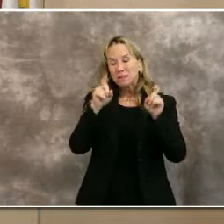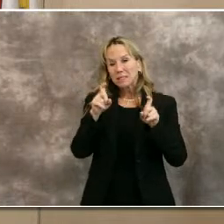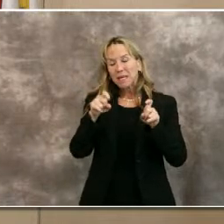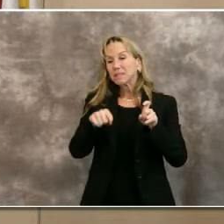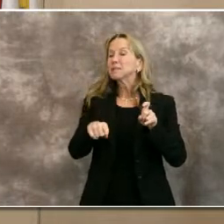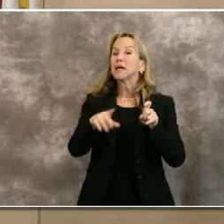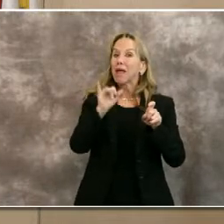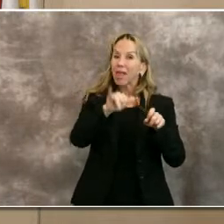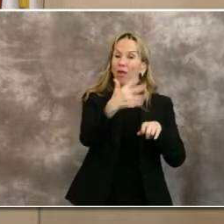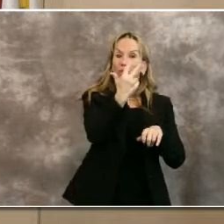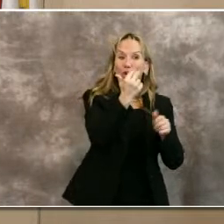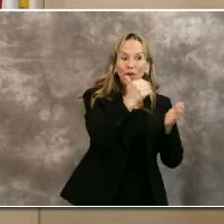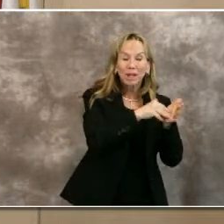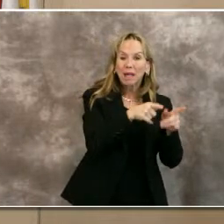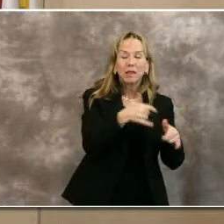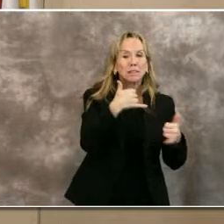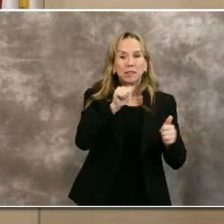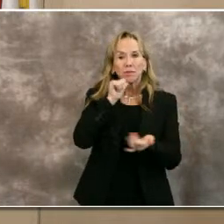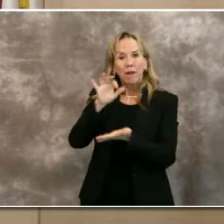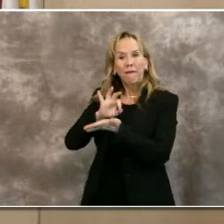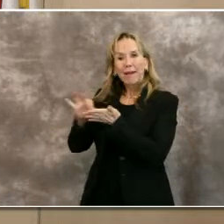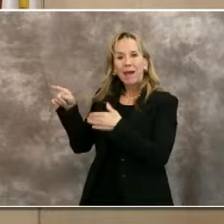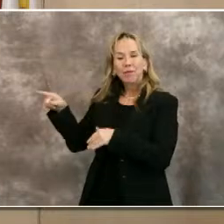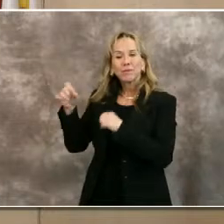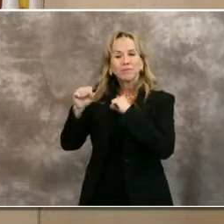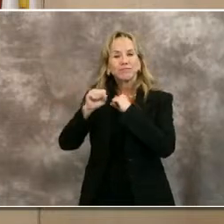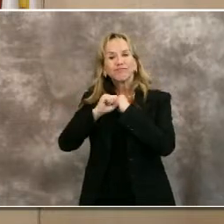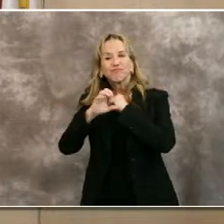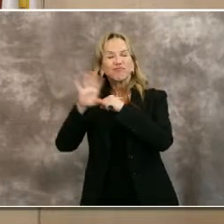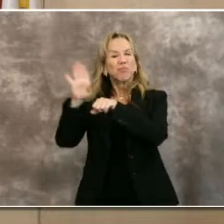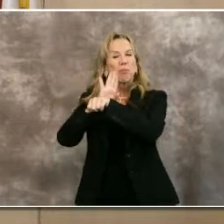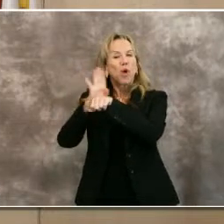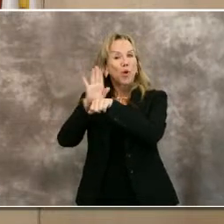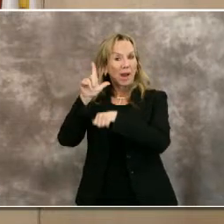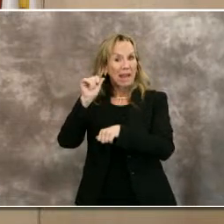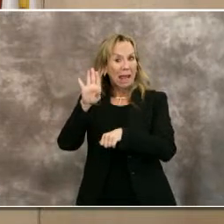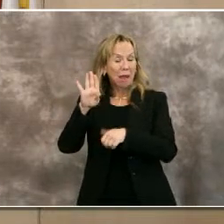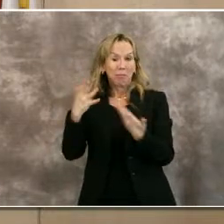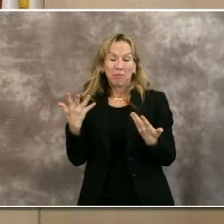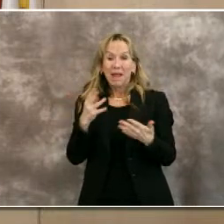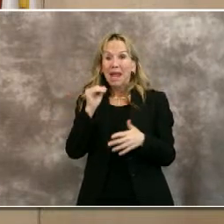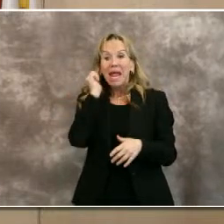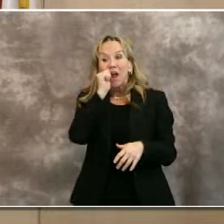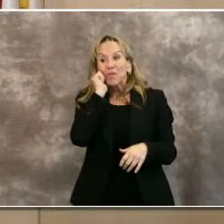not include commercial laboratories. And you get the numbers every day.